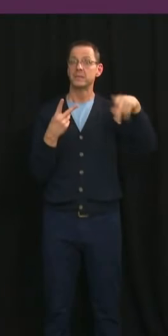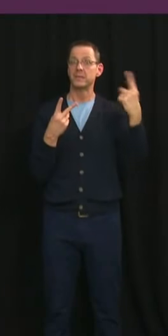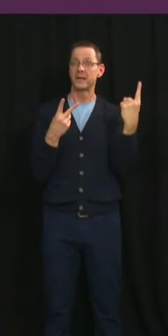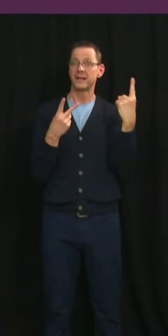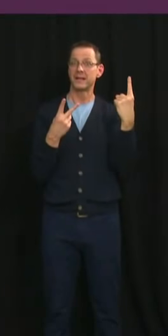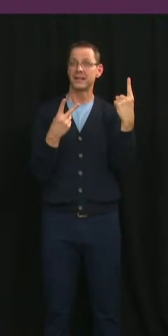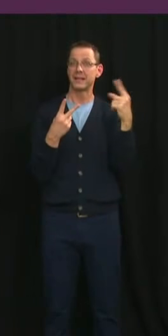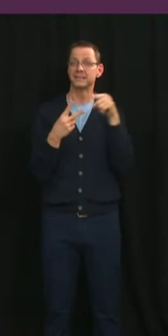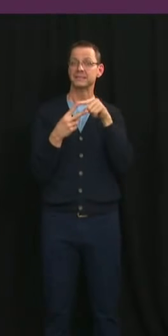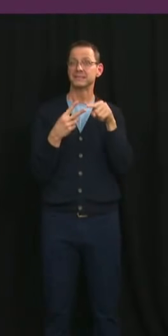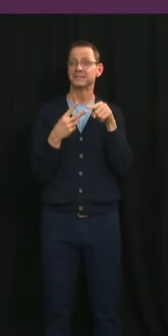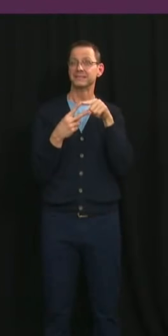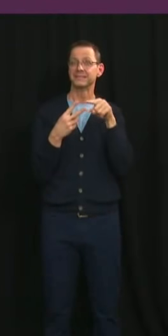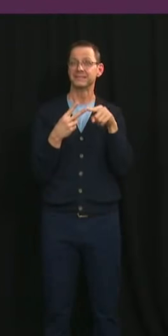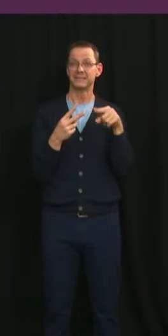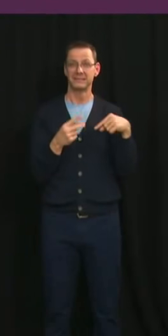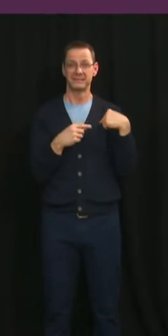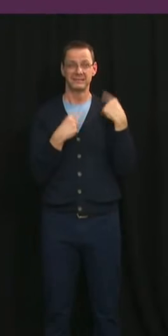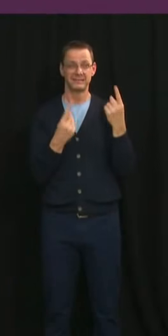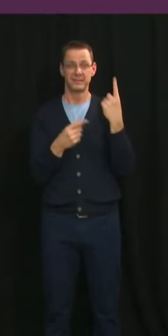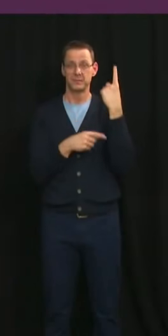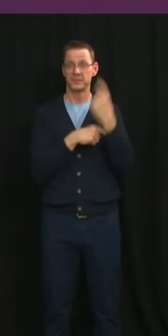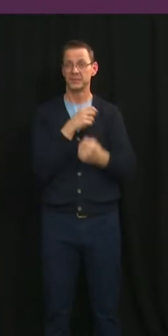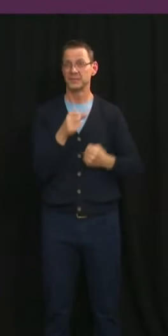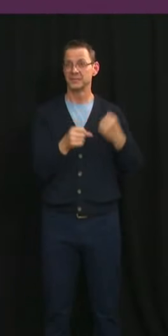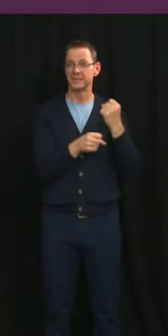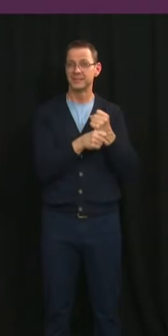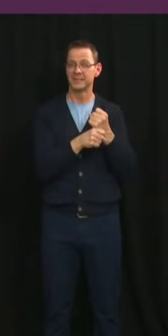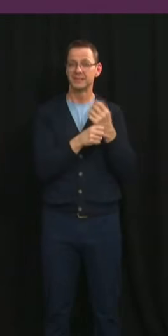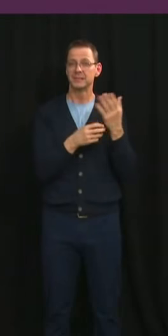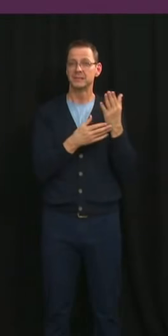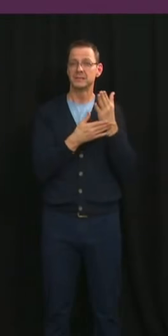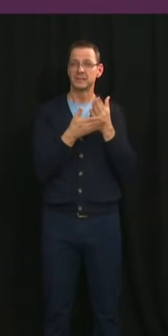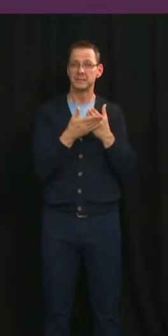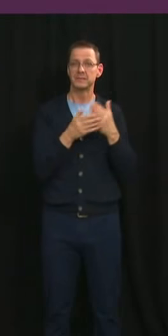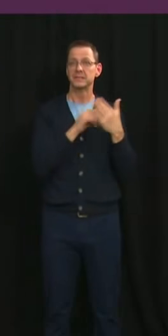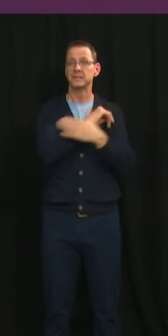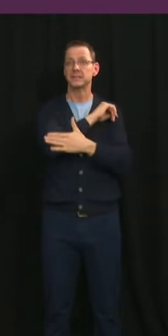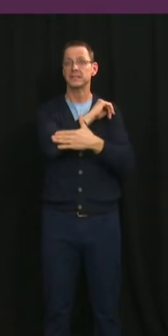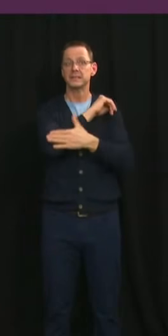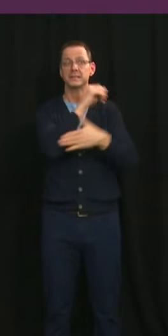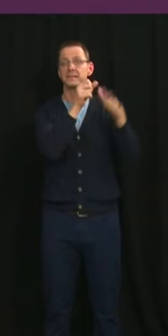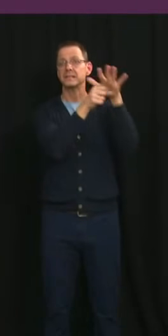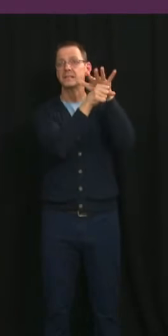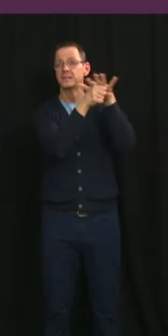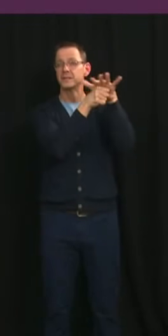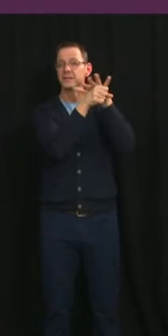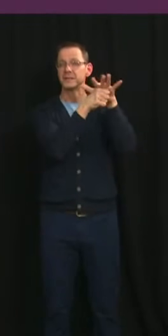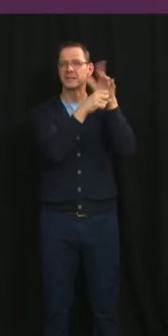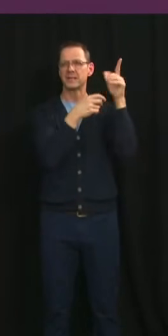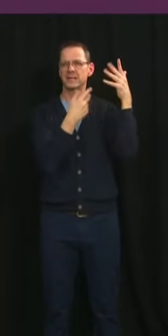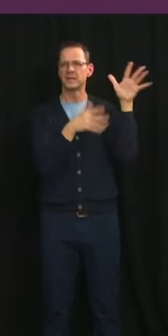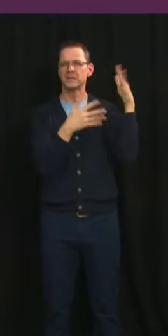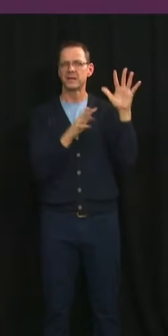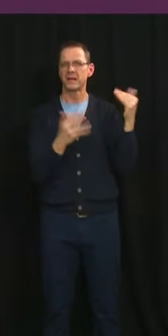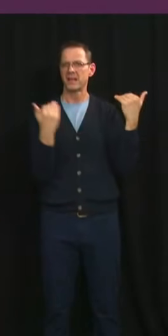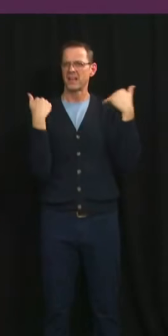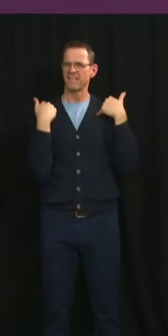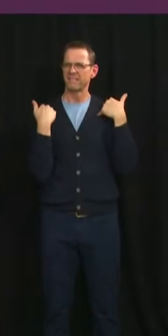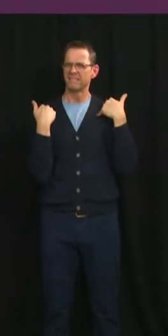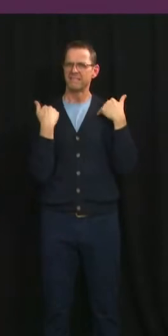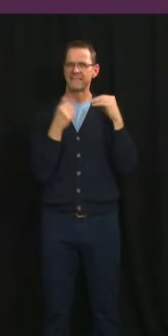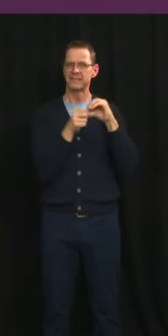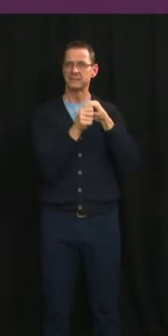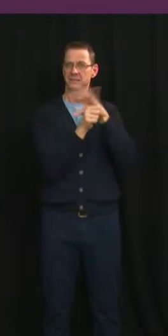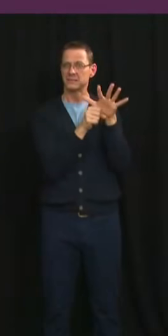hit by the previously common COVID-19. And so introduction of COVID-19 into a rural area is not new. It's